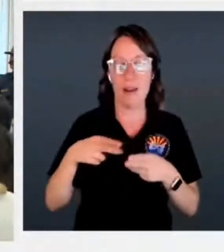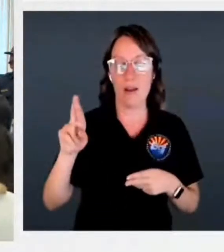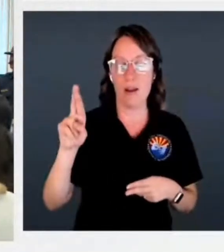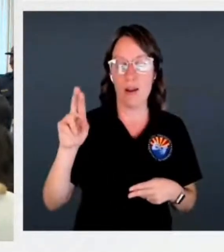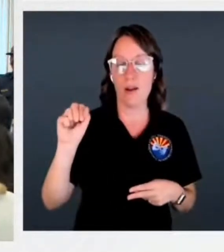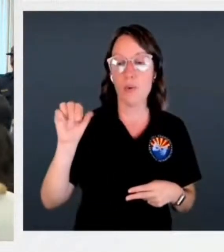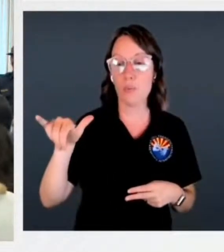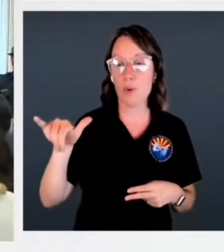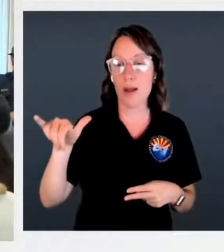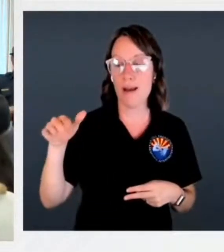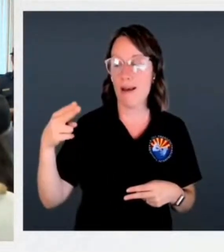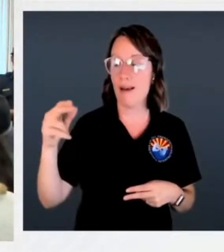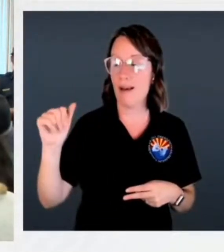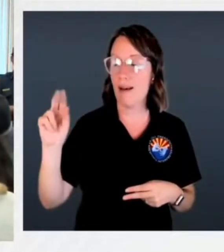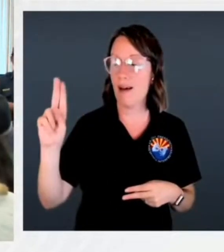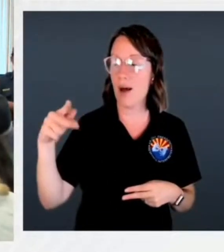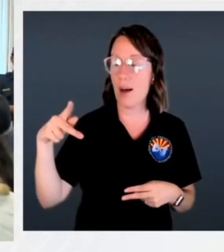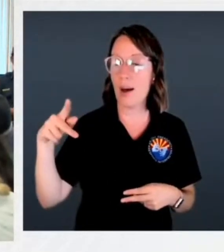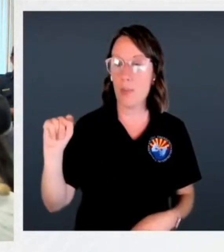Hout. Apologize.